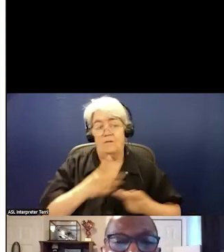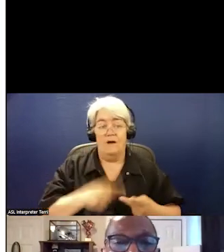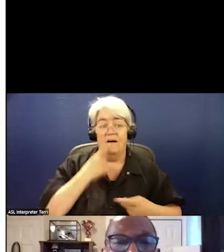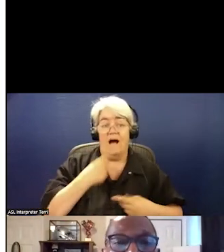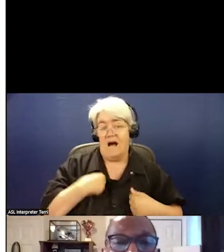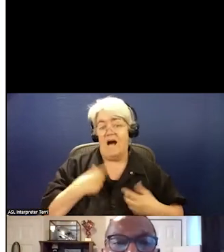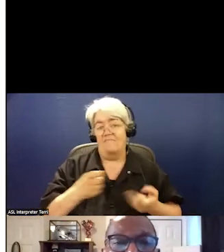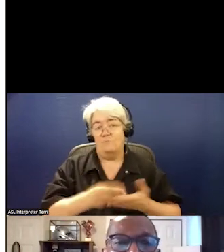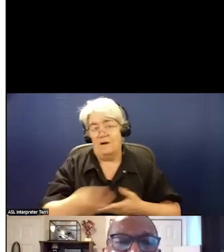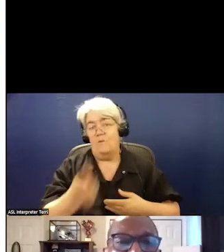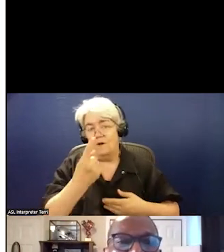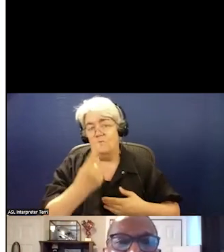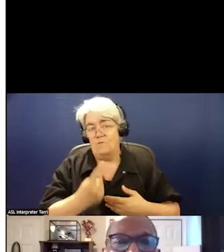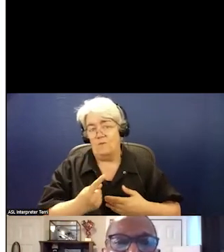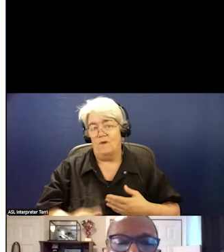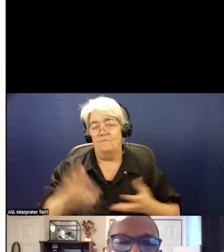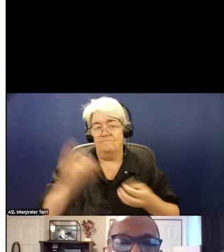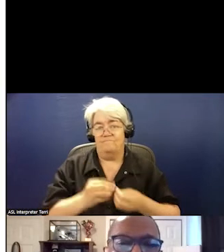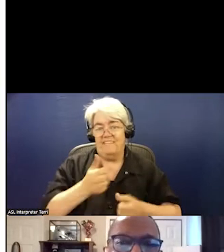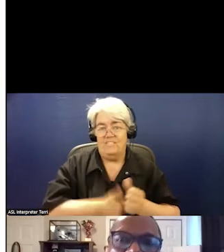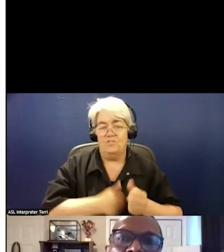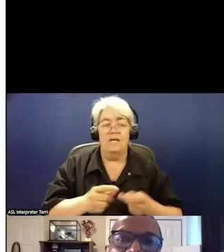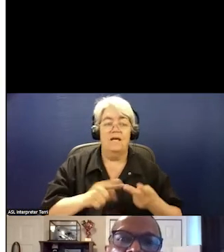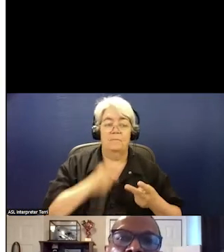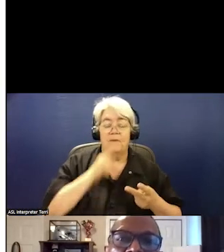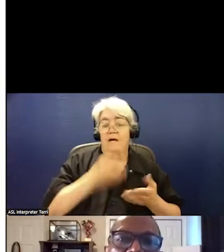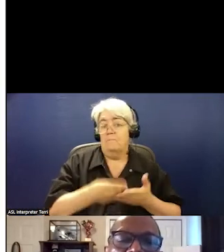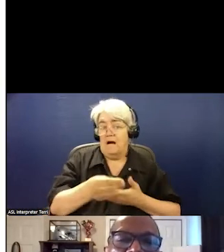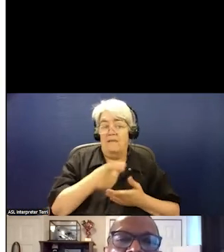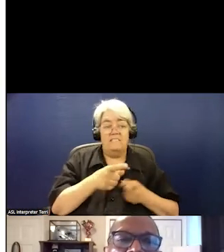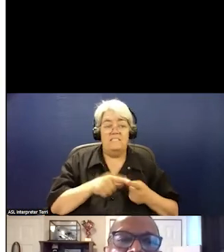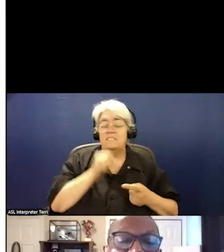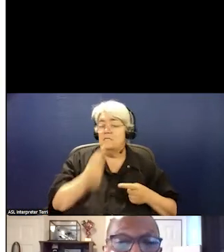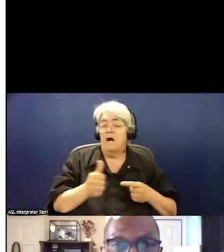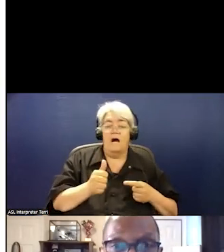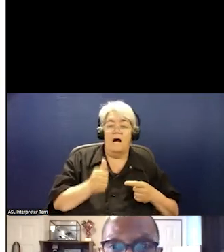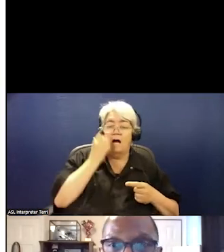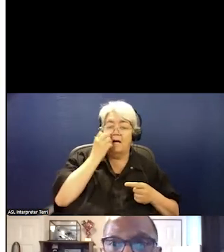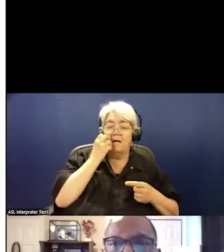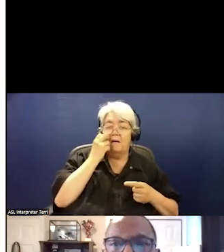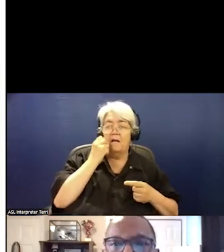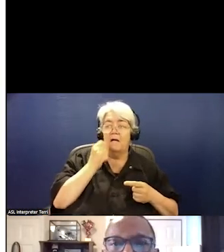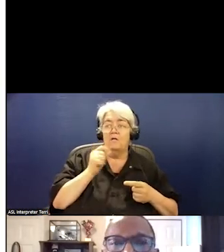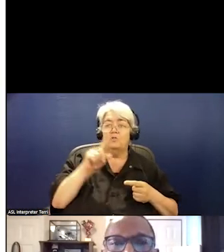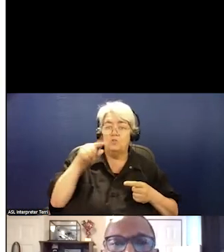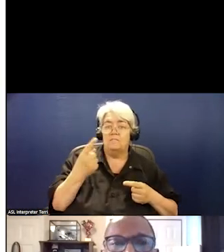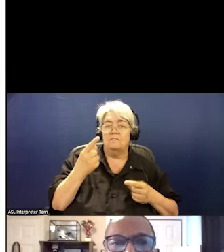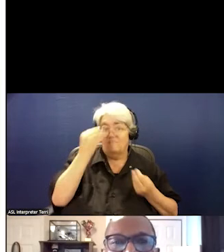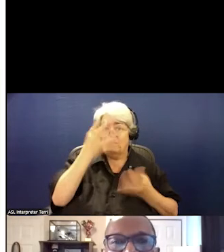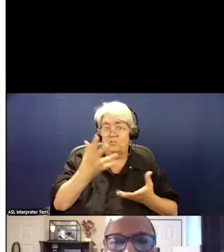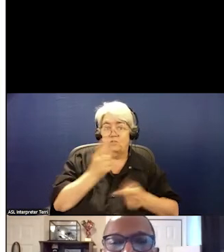each. But I do encourage you to purchase these shirts. They are not only informative, they are